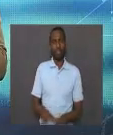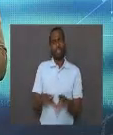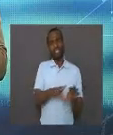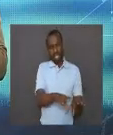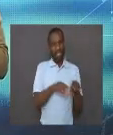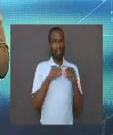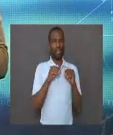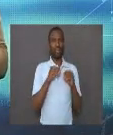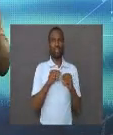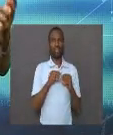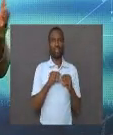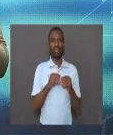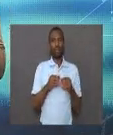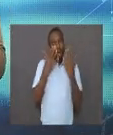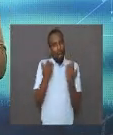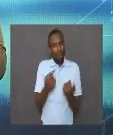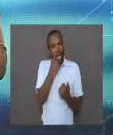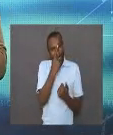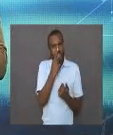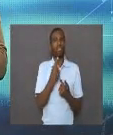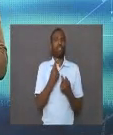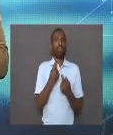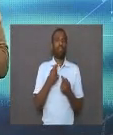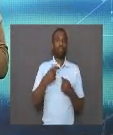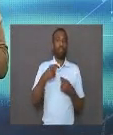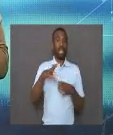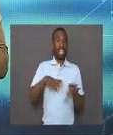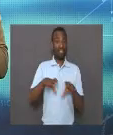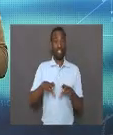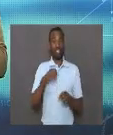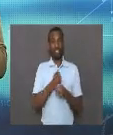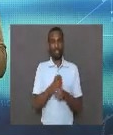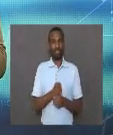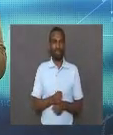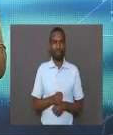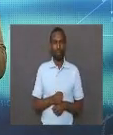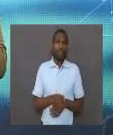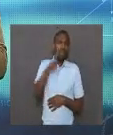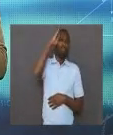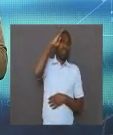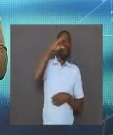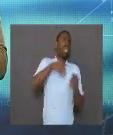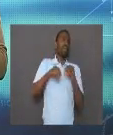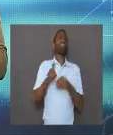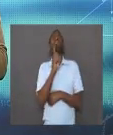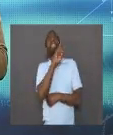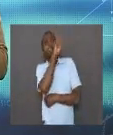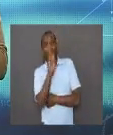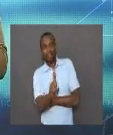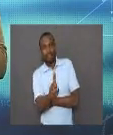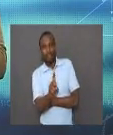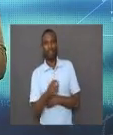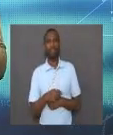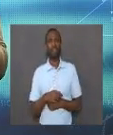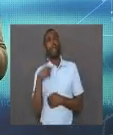Students, let us do an activity. What is Brownian motion?